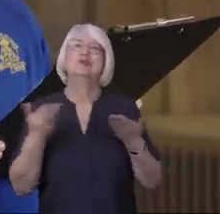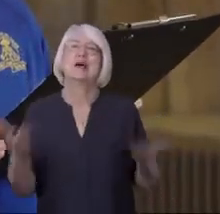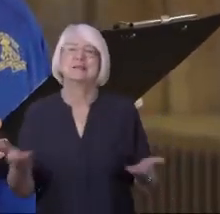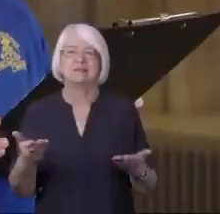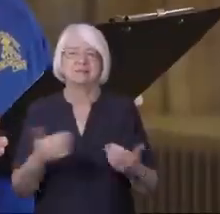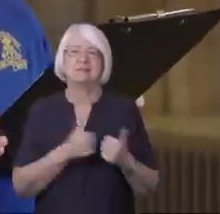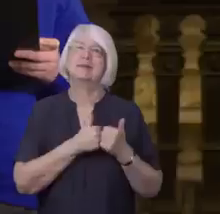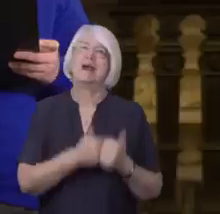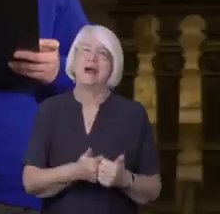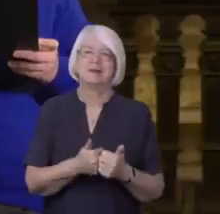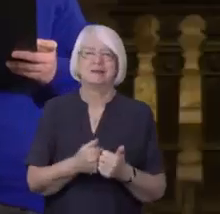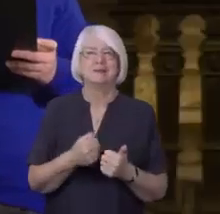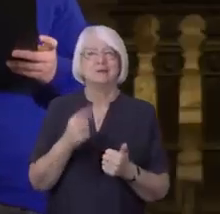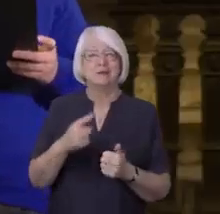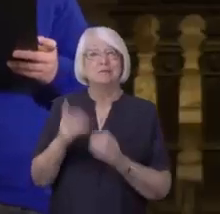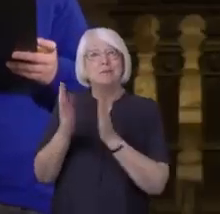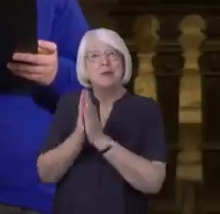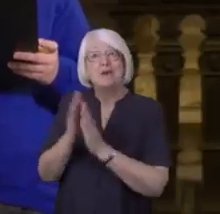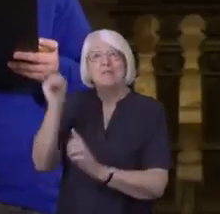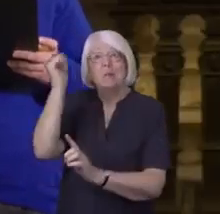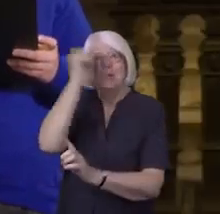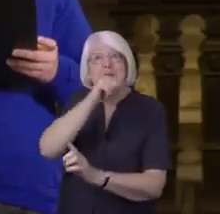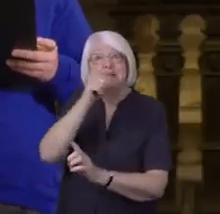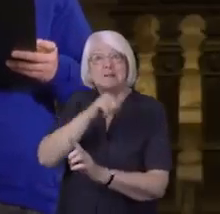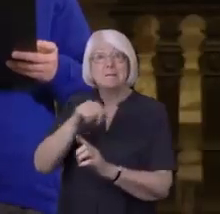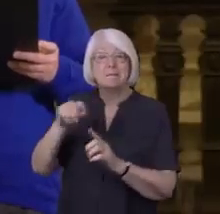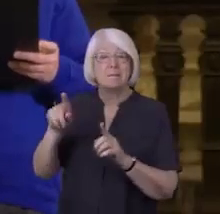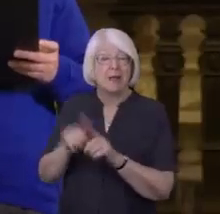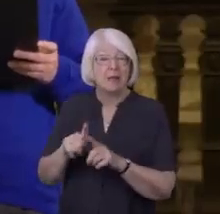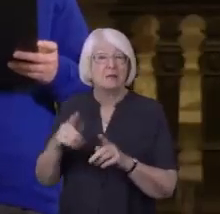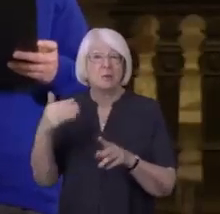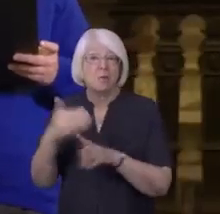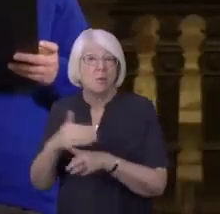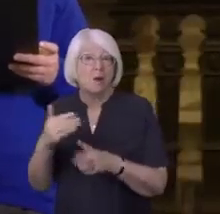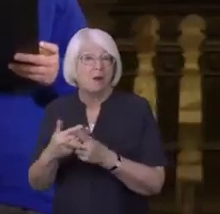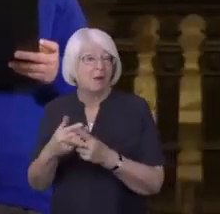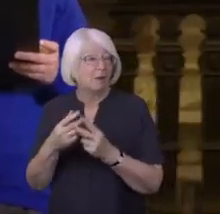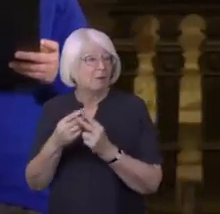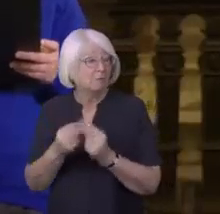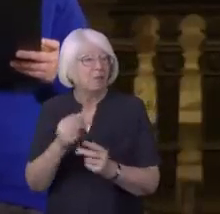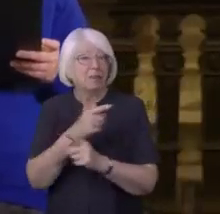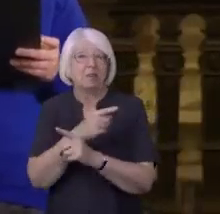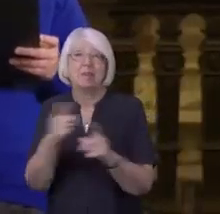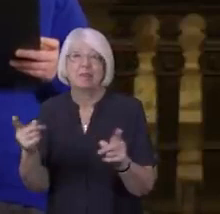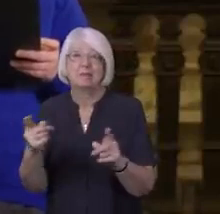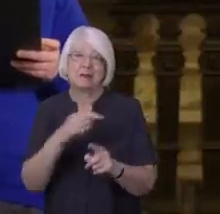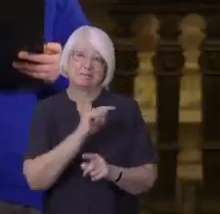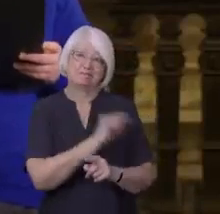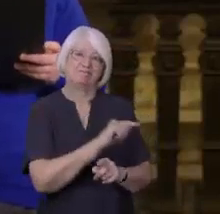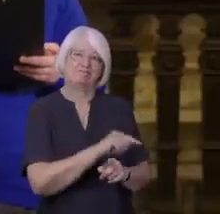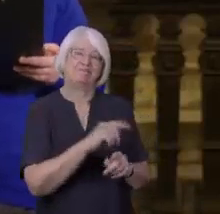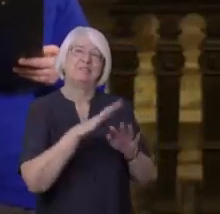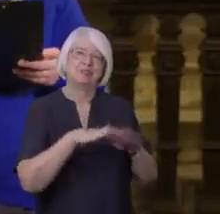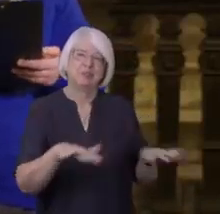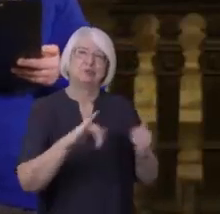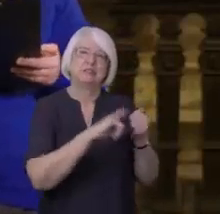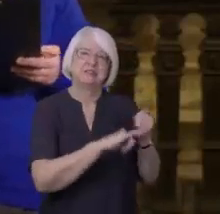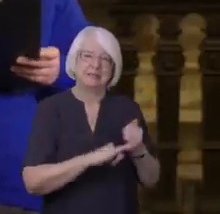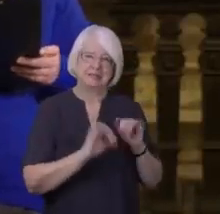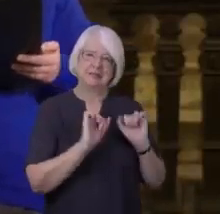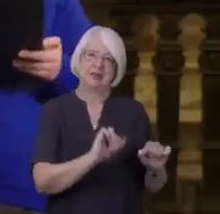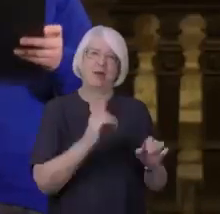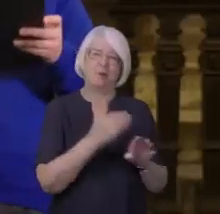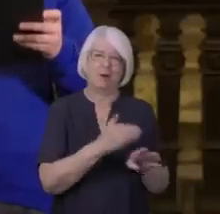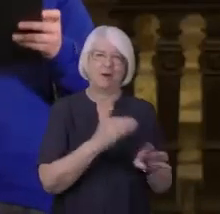as we work to make the world a better place, and for the work of the Children's Society in fighting for hope for all children and young